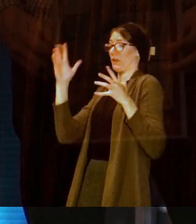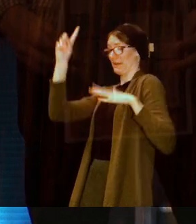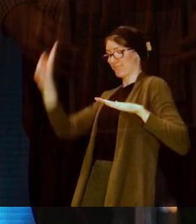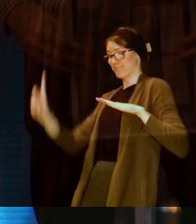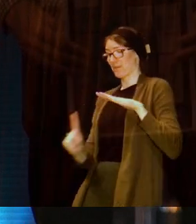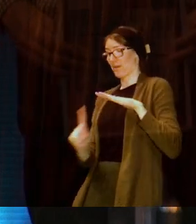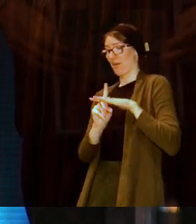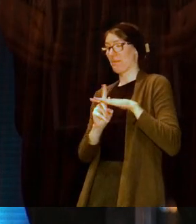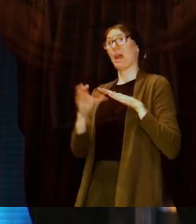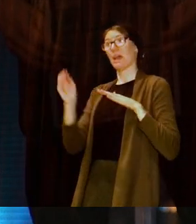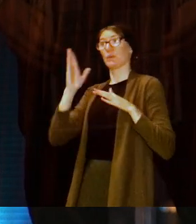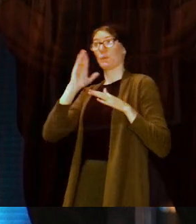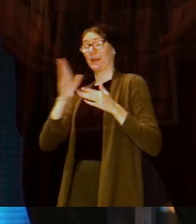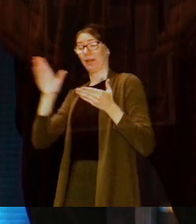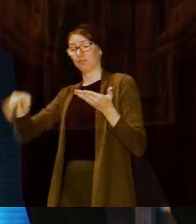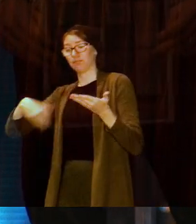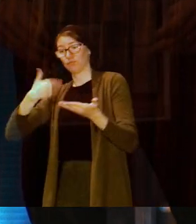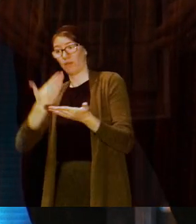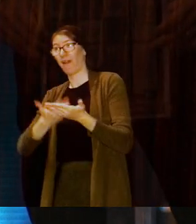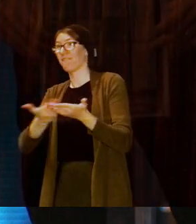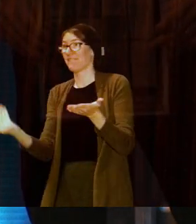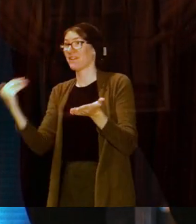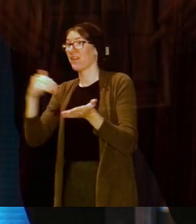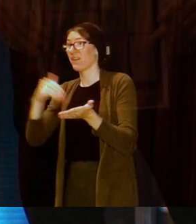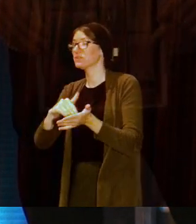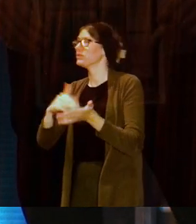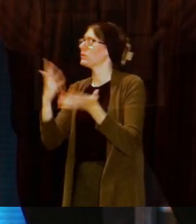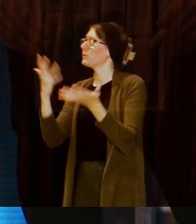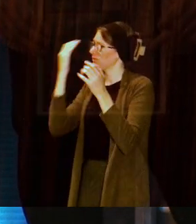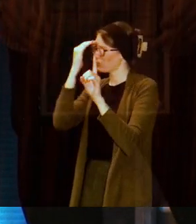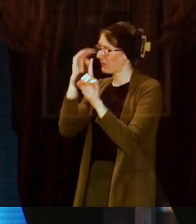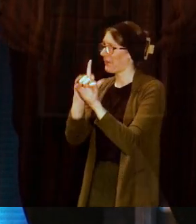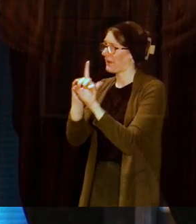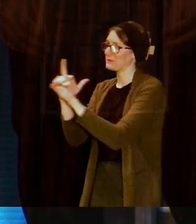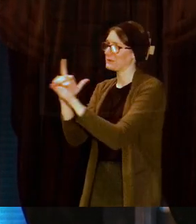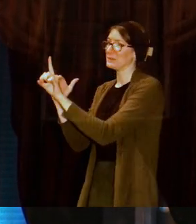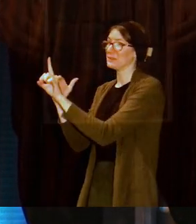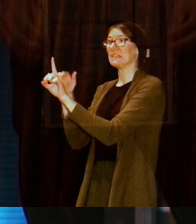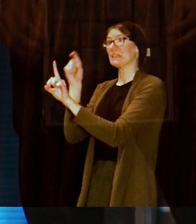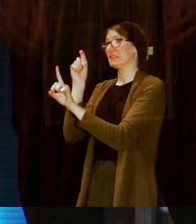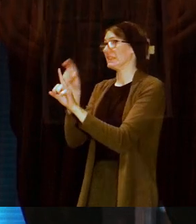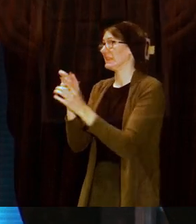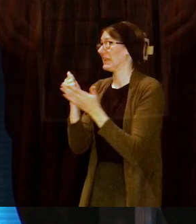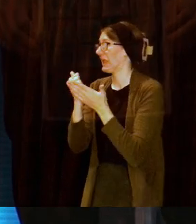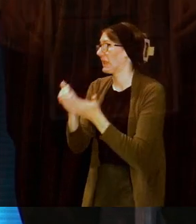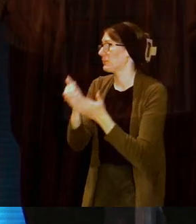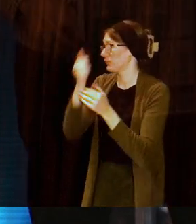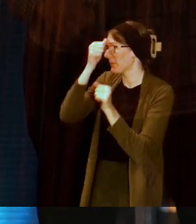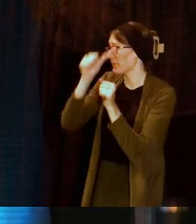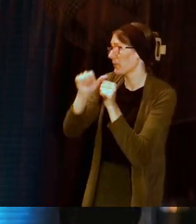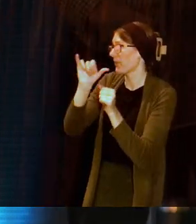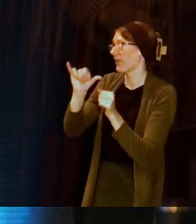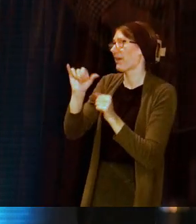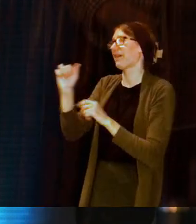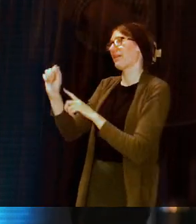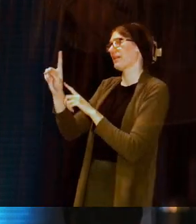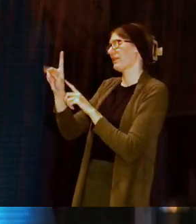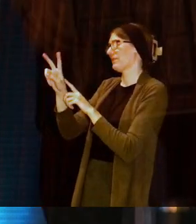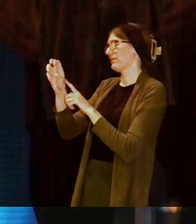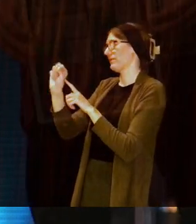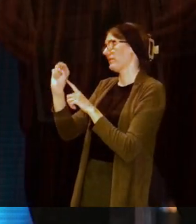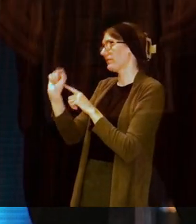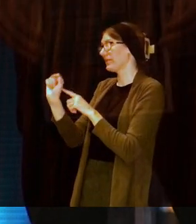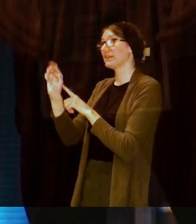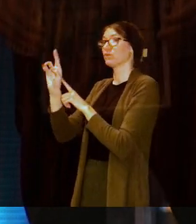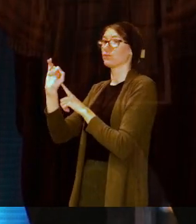just a feel-good feeling. So I just wanted to remind us of that purpose. If you need some tools to help you remember that during this month, you can join us at the Advent Ridge class,